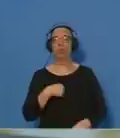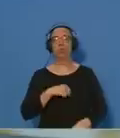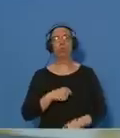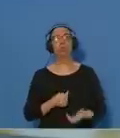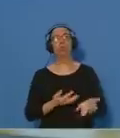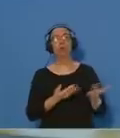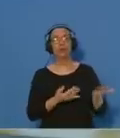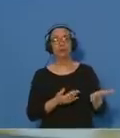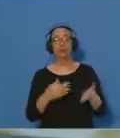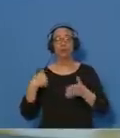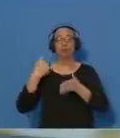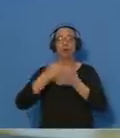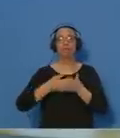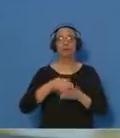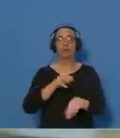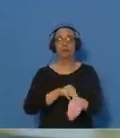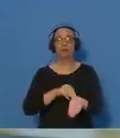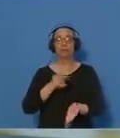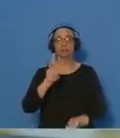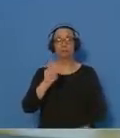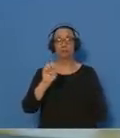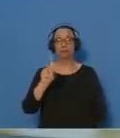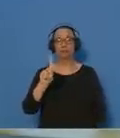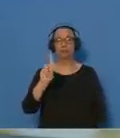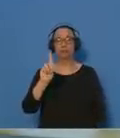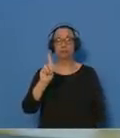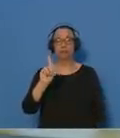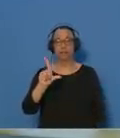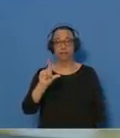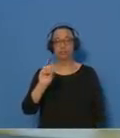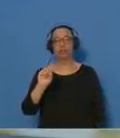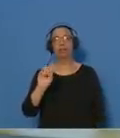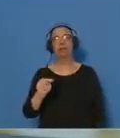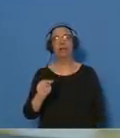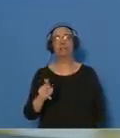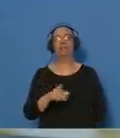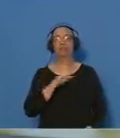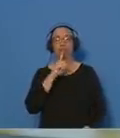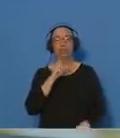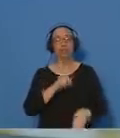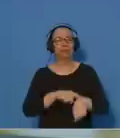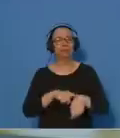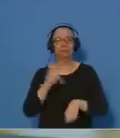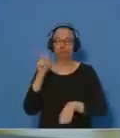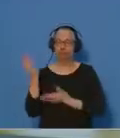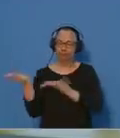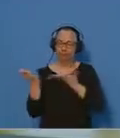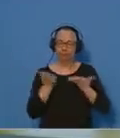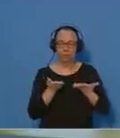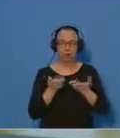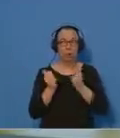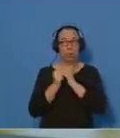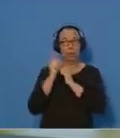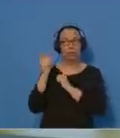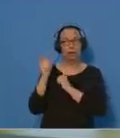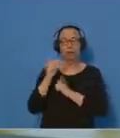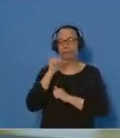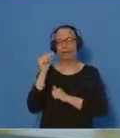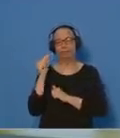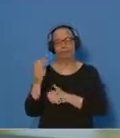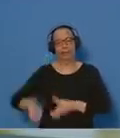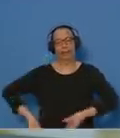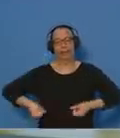Weldon and the PCR real times that she was able to acquire and bring with her physically. She didn't carry them herself, but they were on the